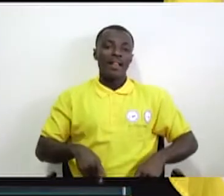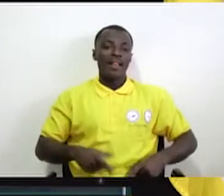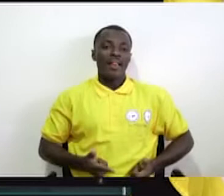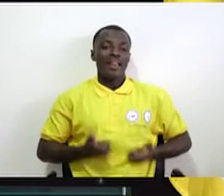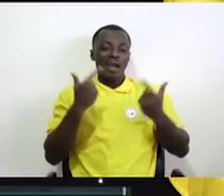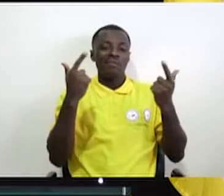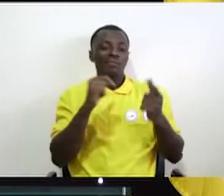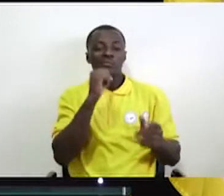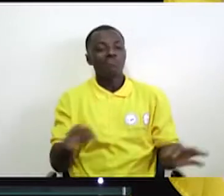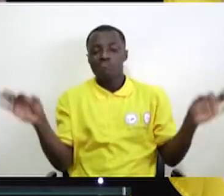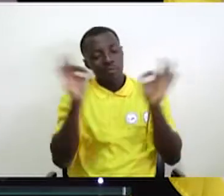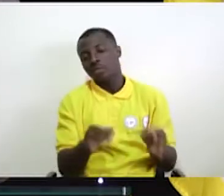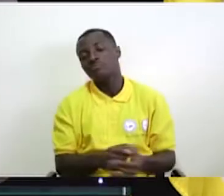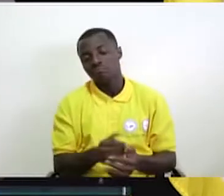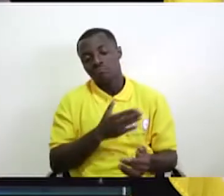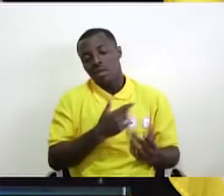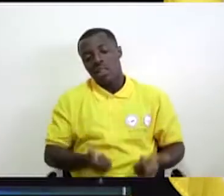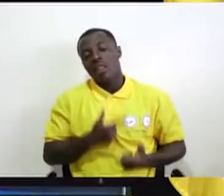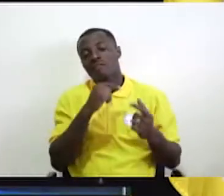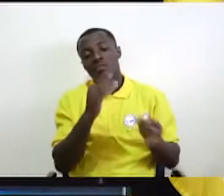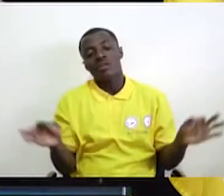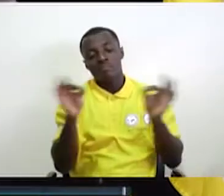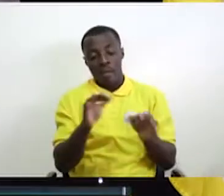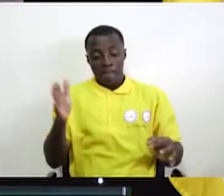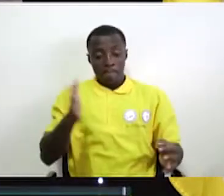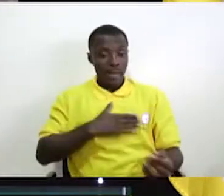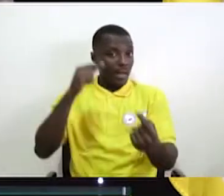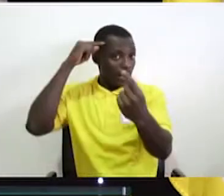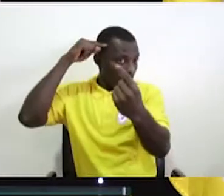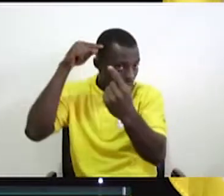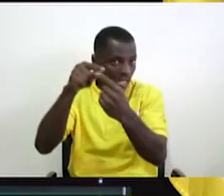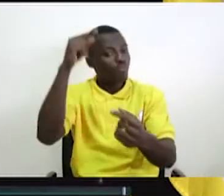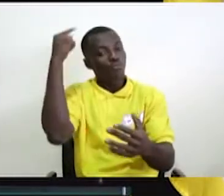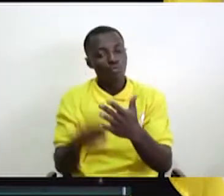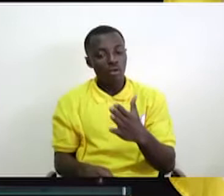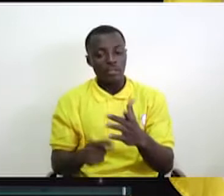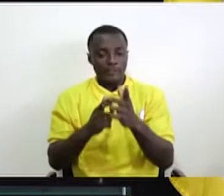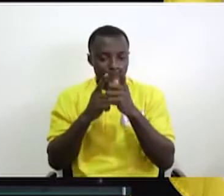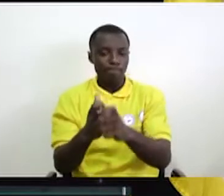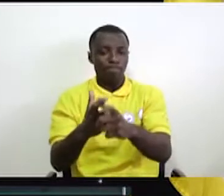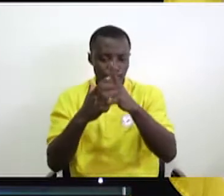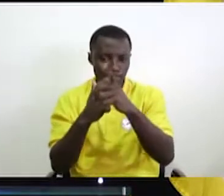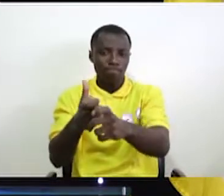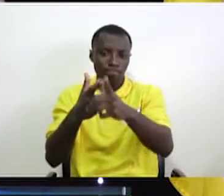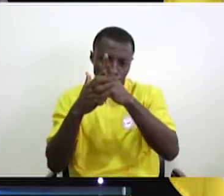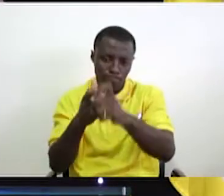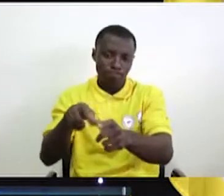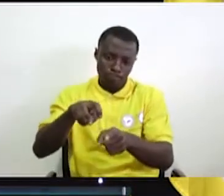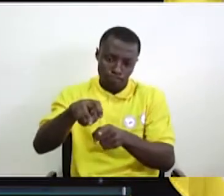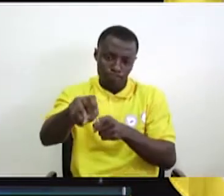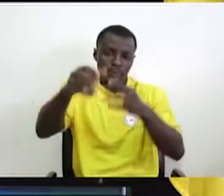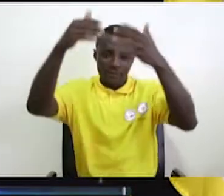worth nothing. My only aim is to finish the race